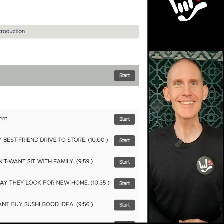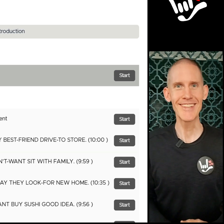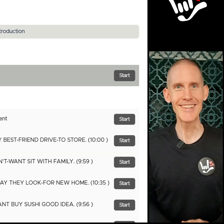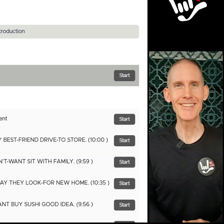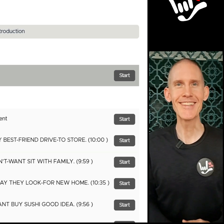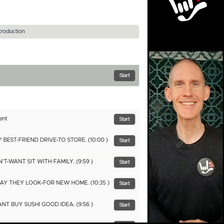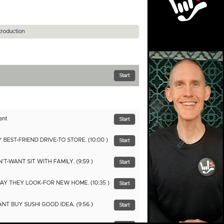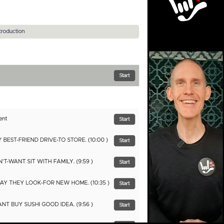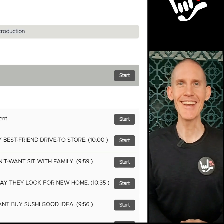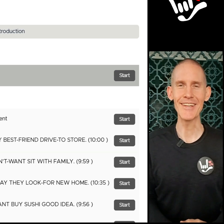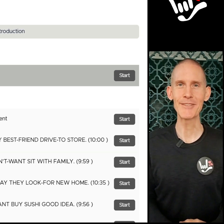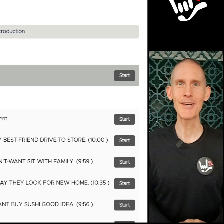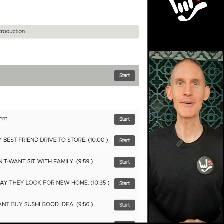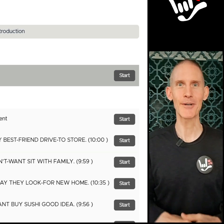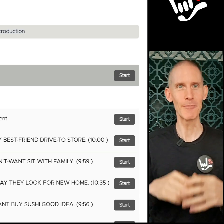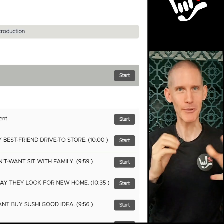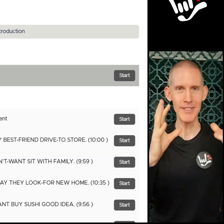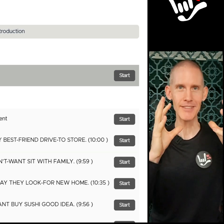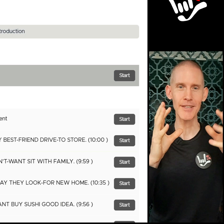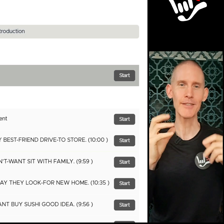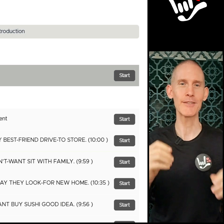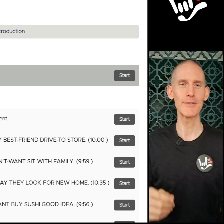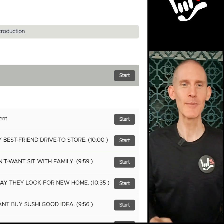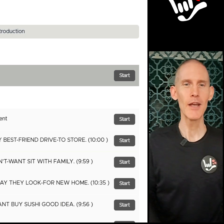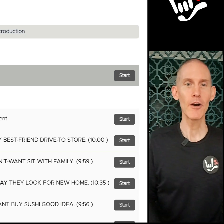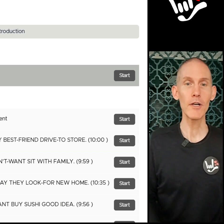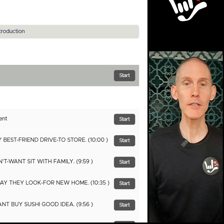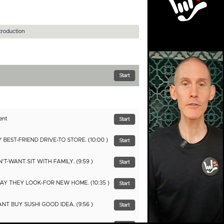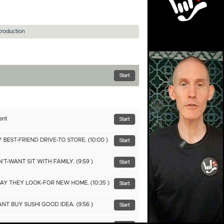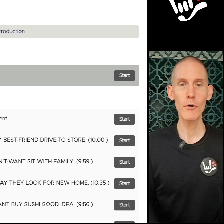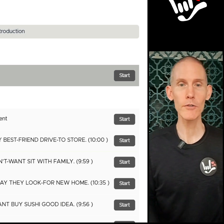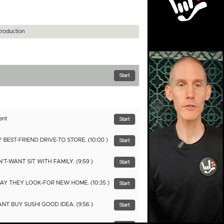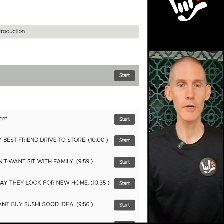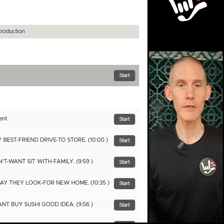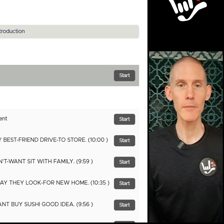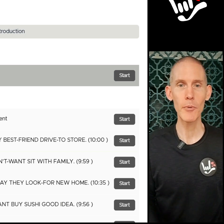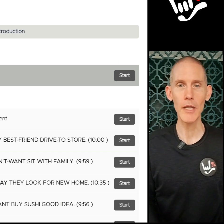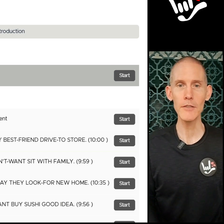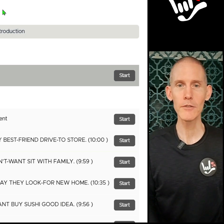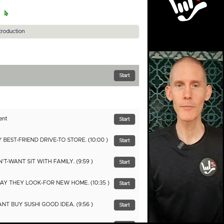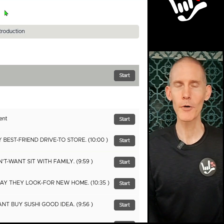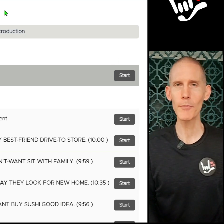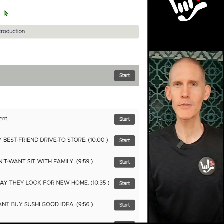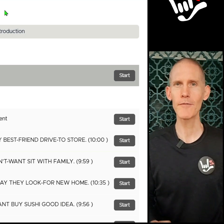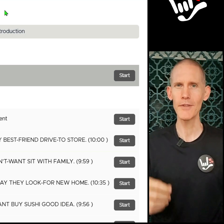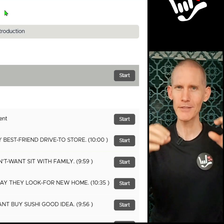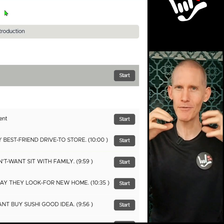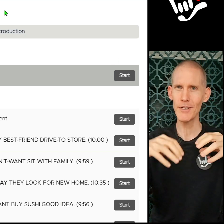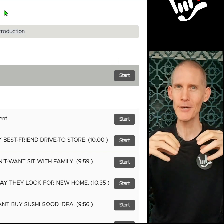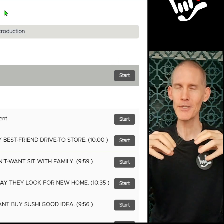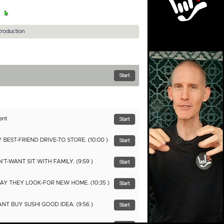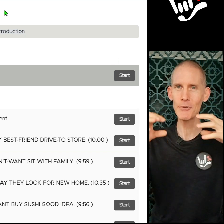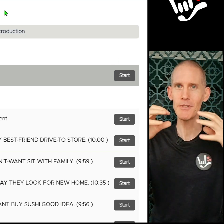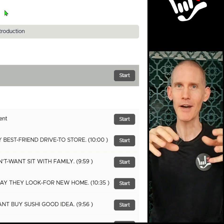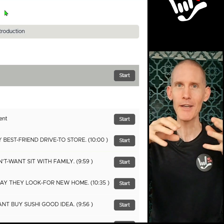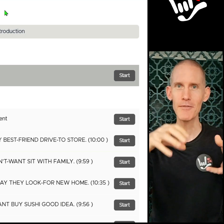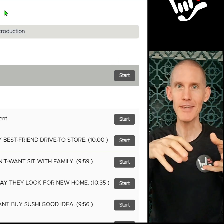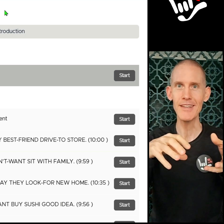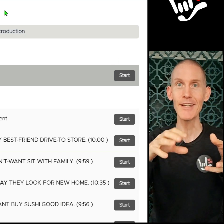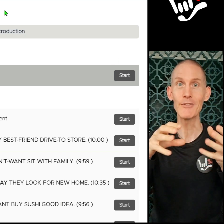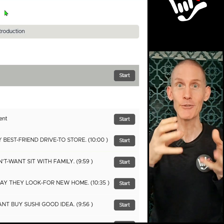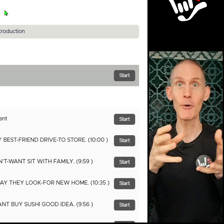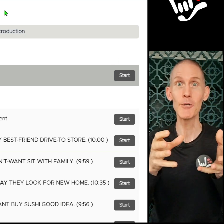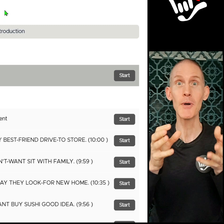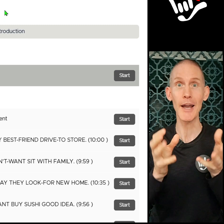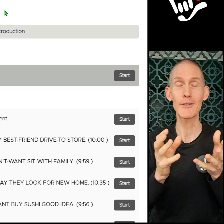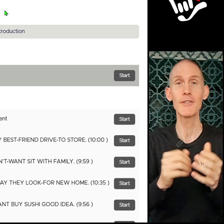building sentences in ASL, complete sentences. All right, this is the course curriculum page. The purpose of this video is to dive